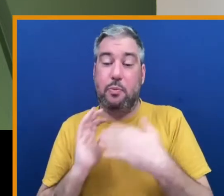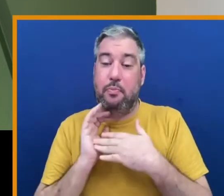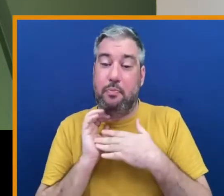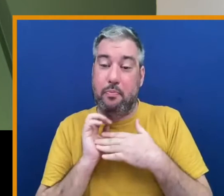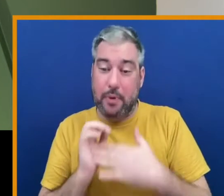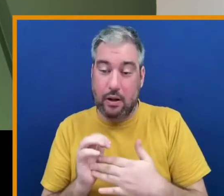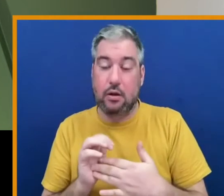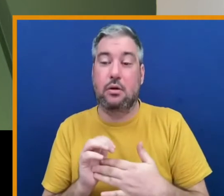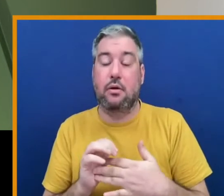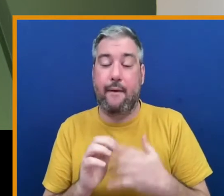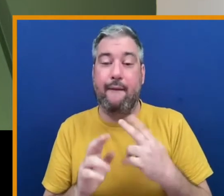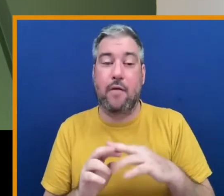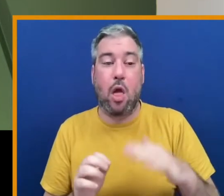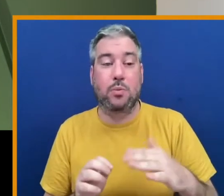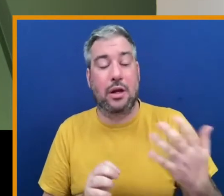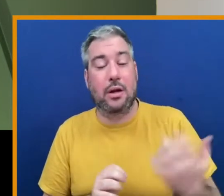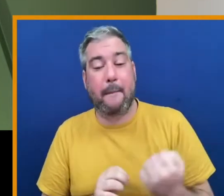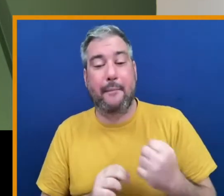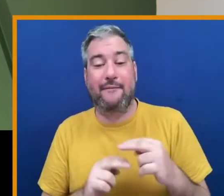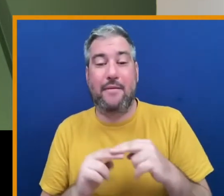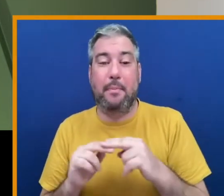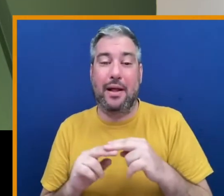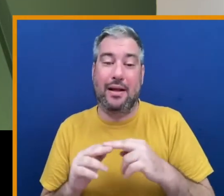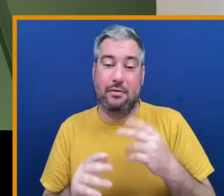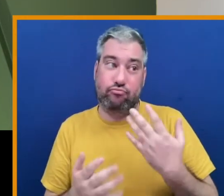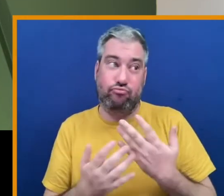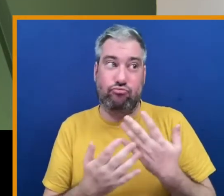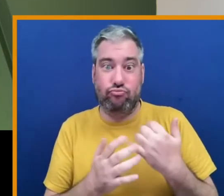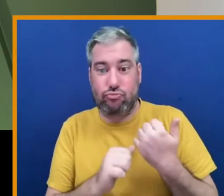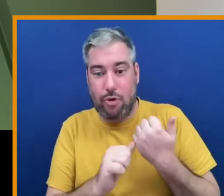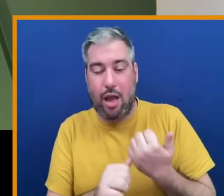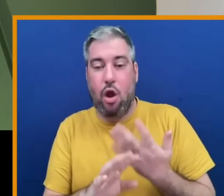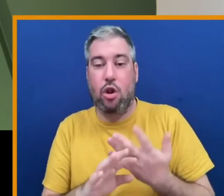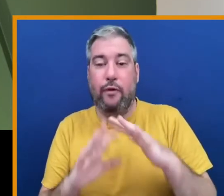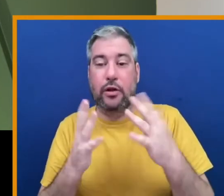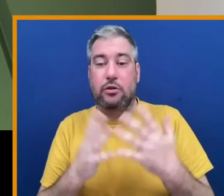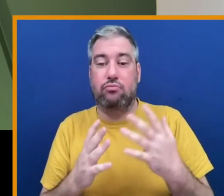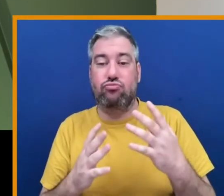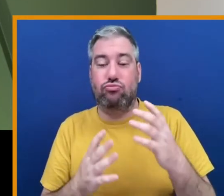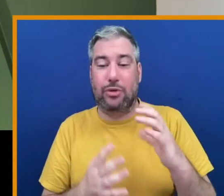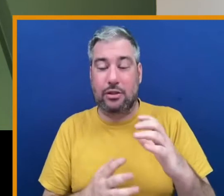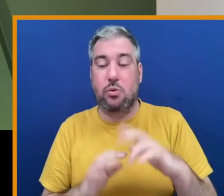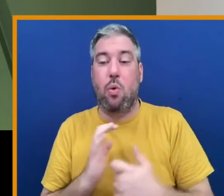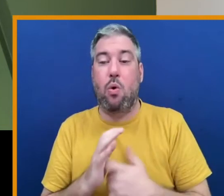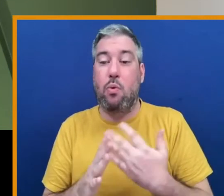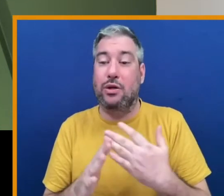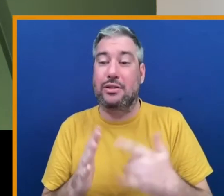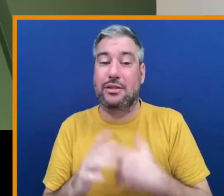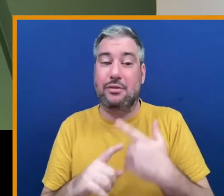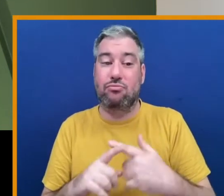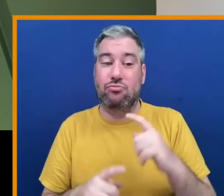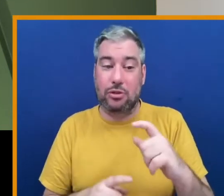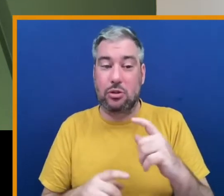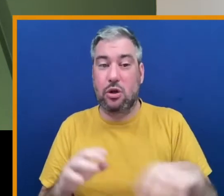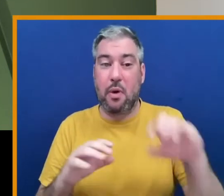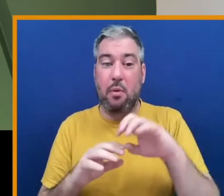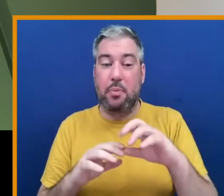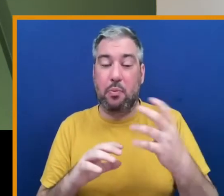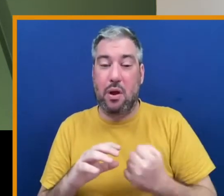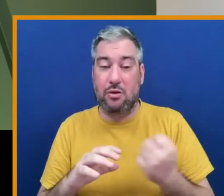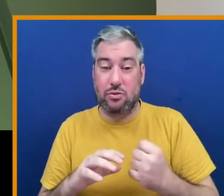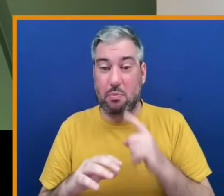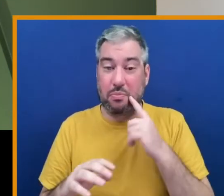top up low wages, will pay additional tax because of this rise. Meanwhile, many wealthier people will pay no